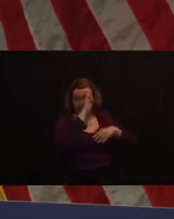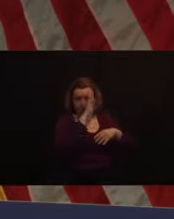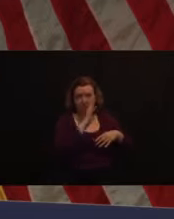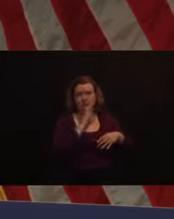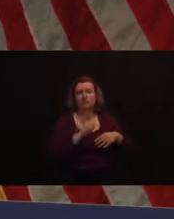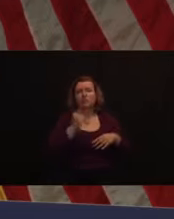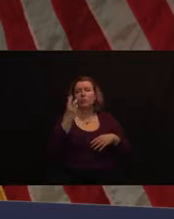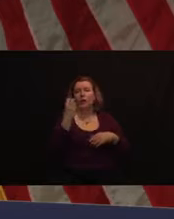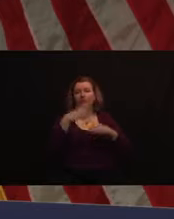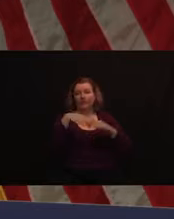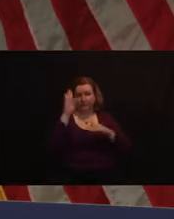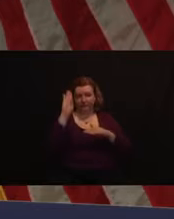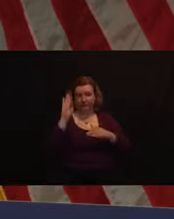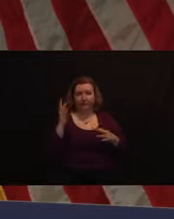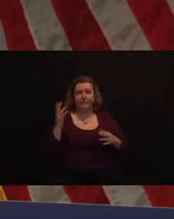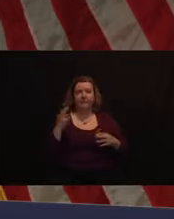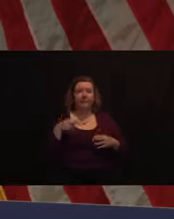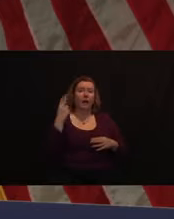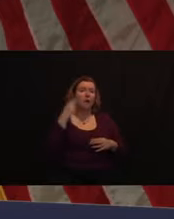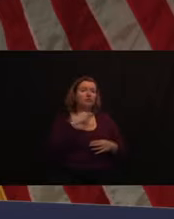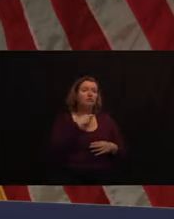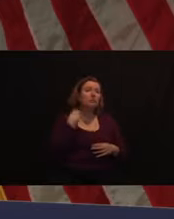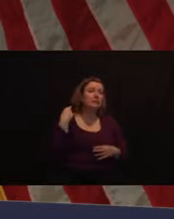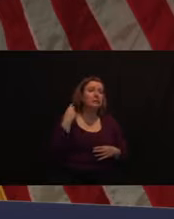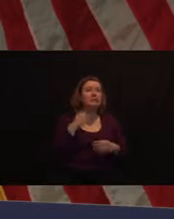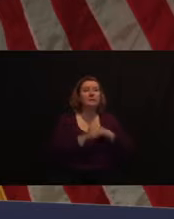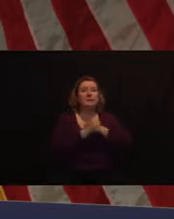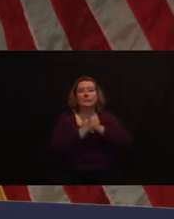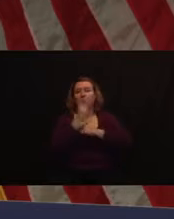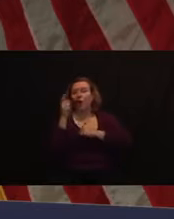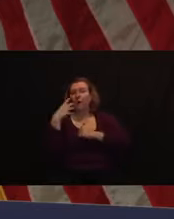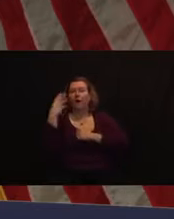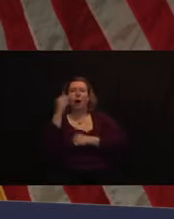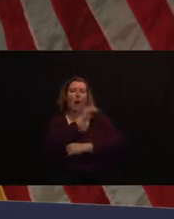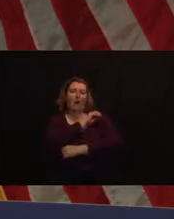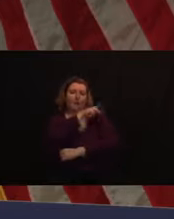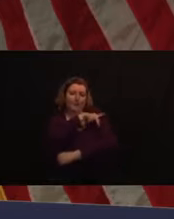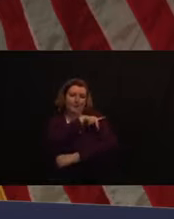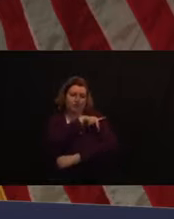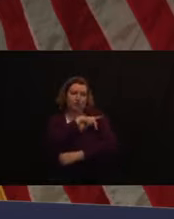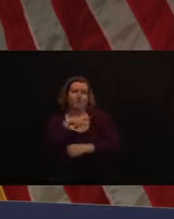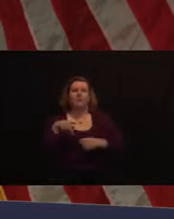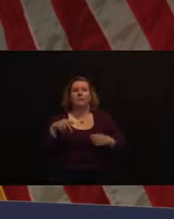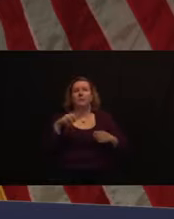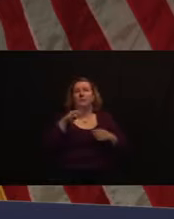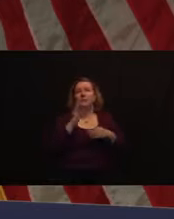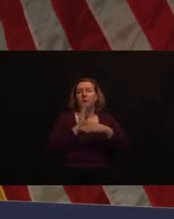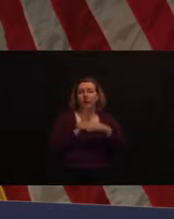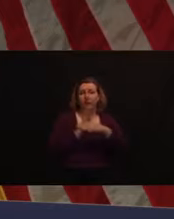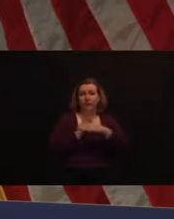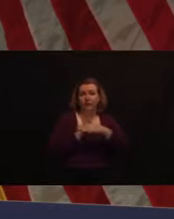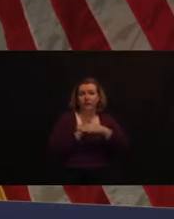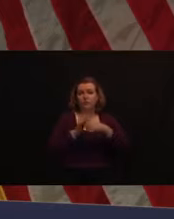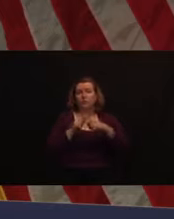setting, it's only for outpatients, and if you have mild or severe disease. We actually have a flyer that